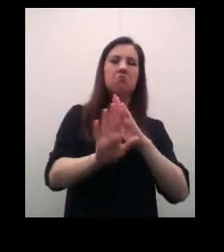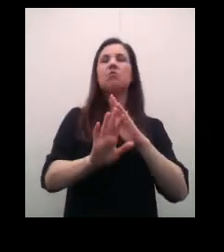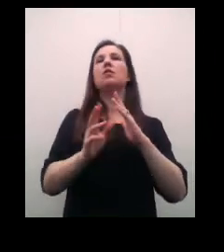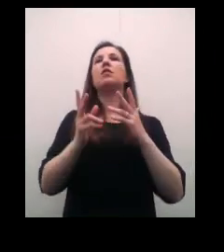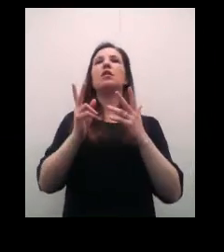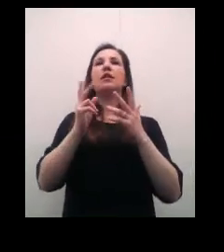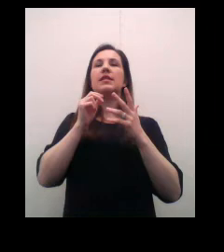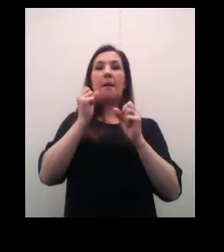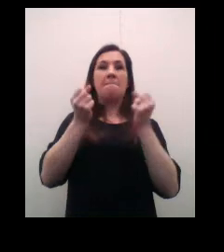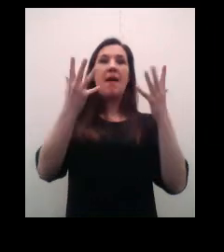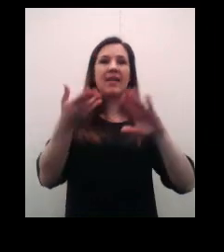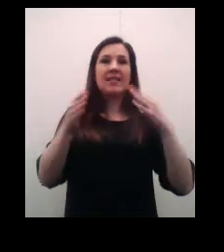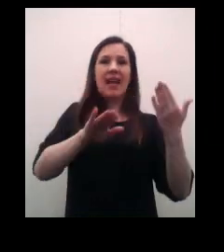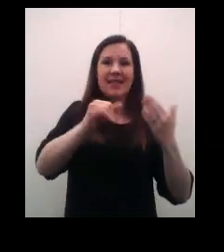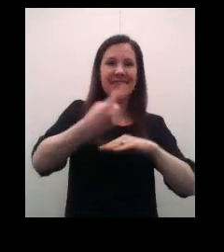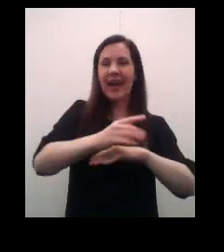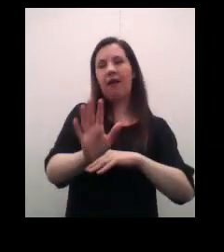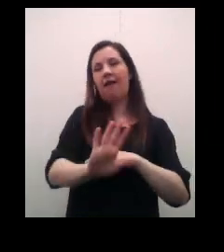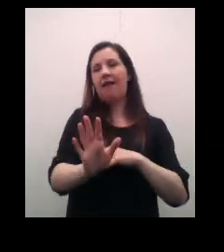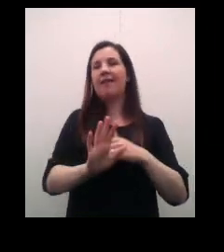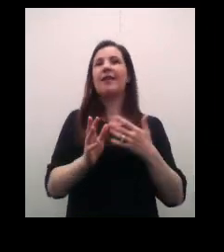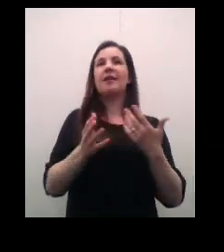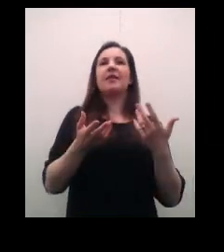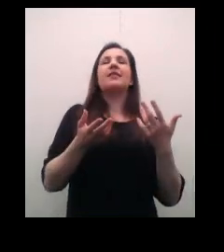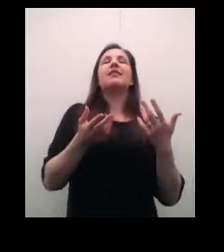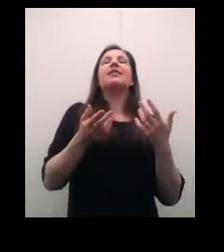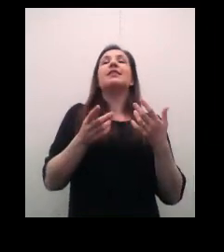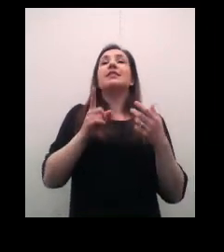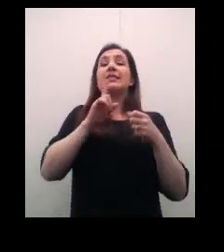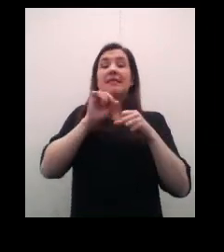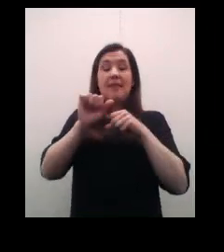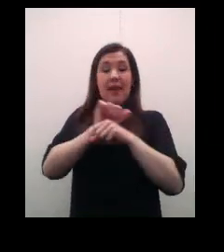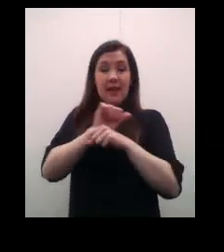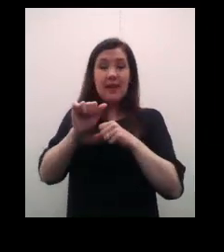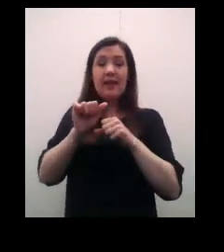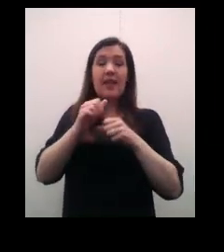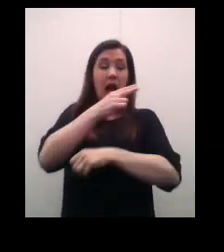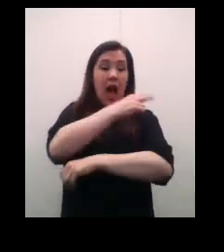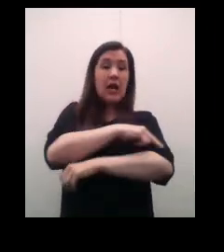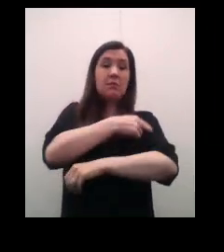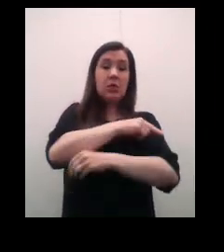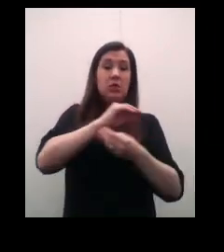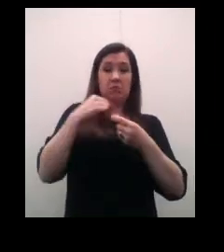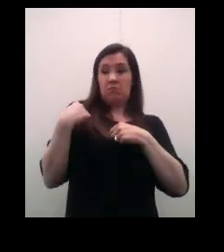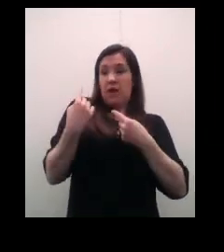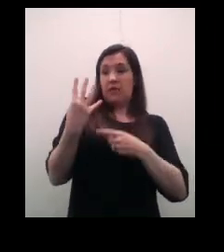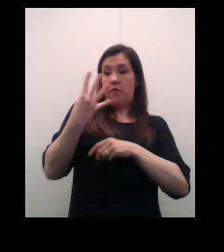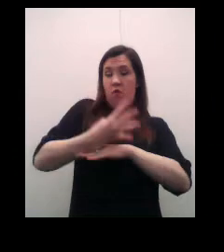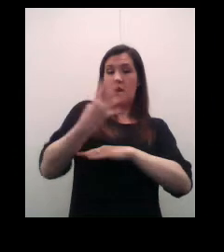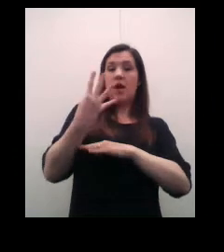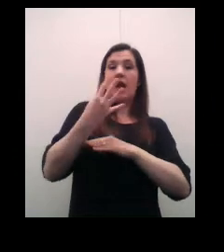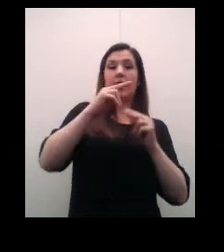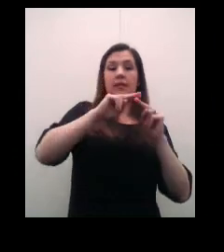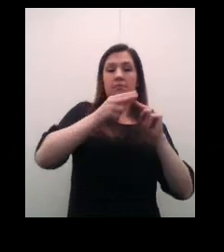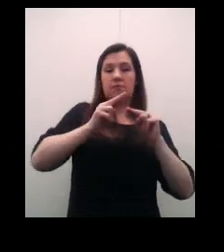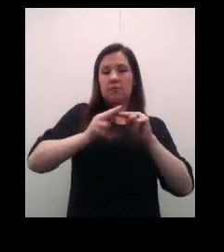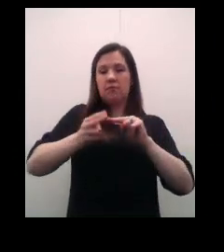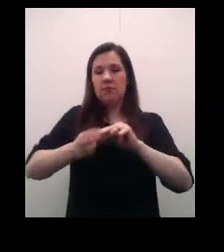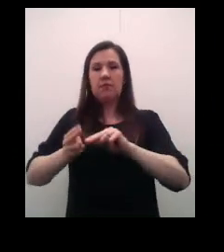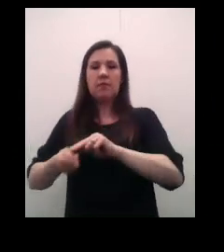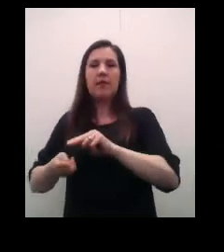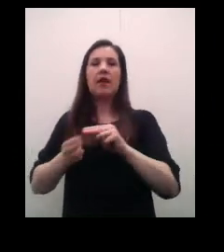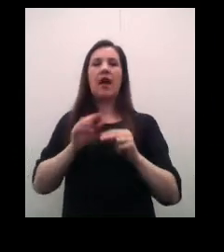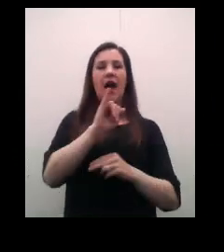a tremendous amount of deaths that day. In fact, hospitalizations have declined over the last 4 days. ICU admissions, as we noted,